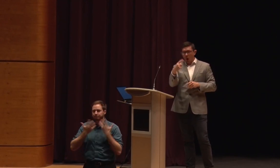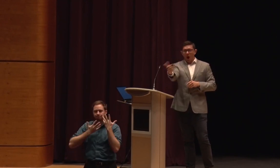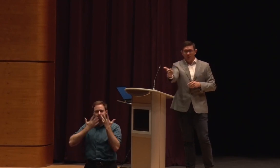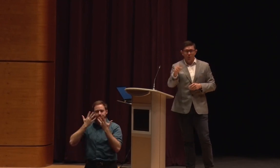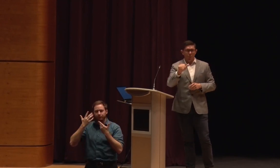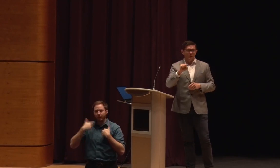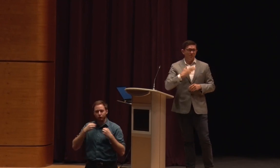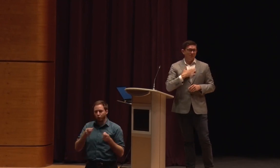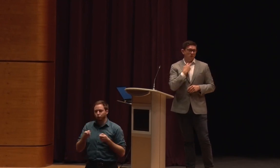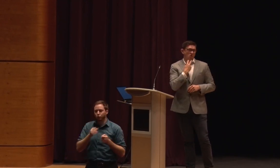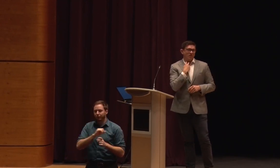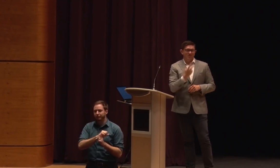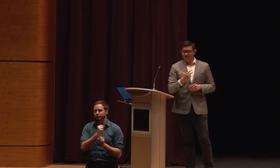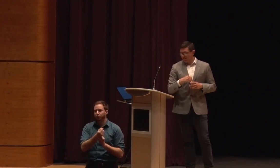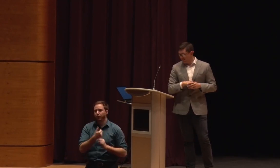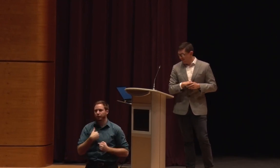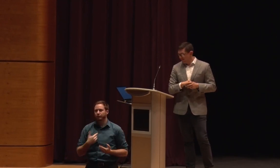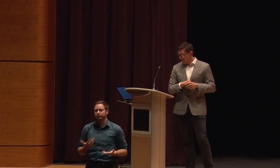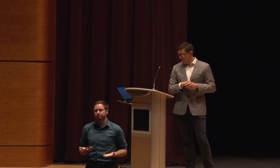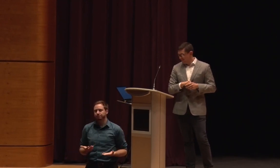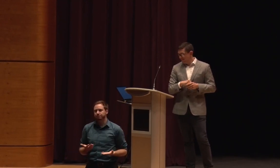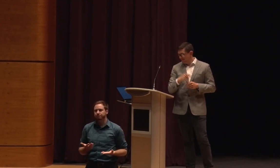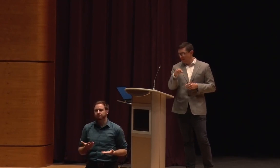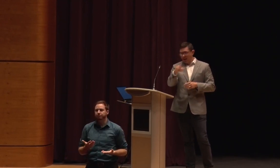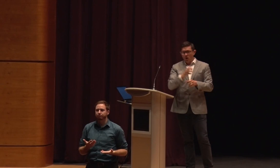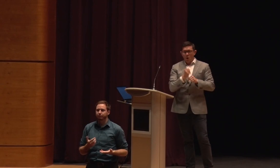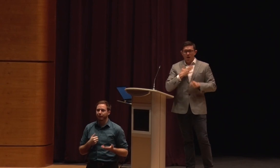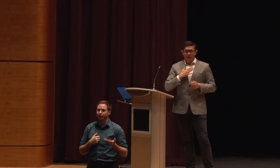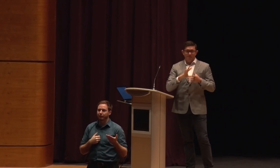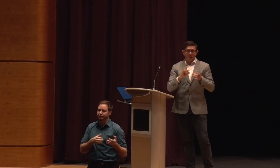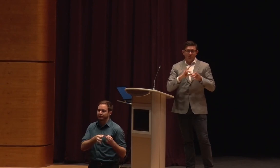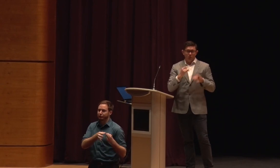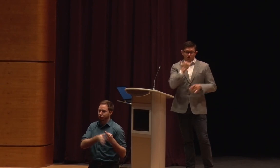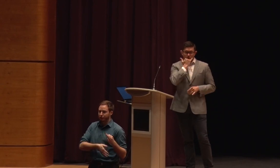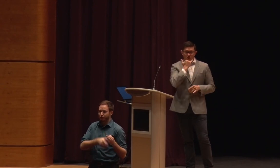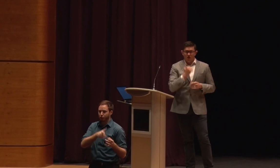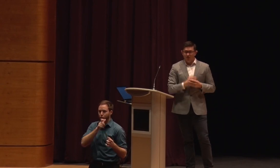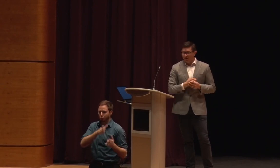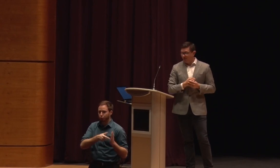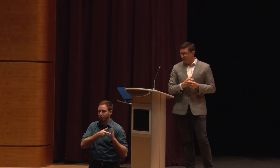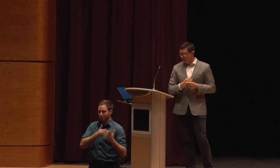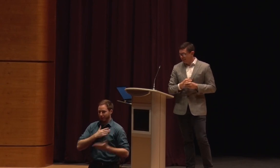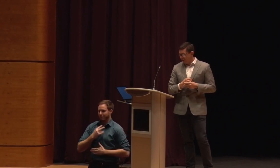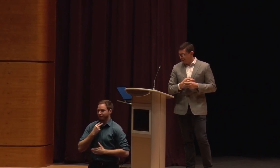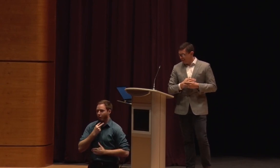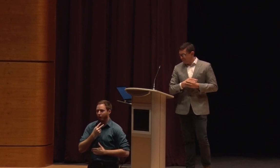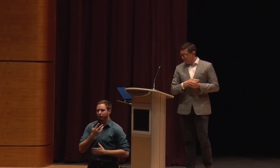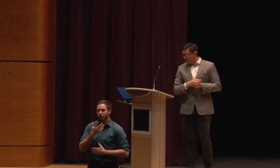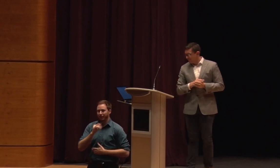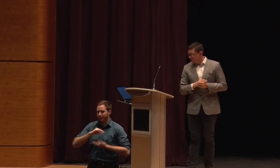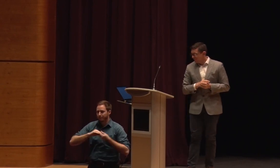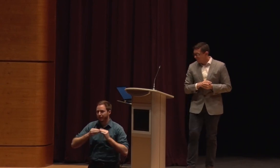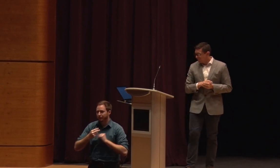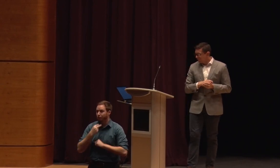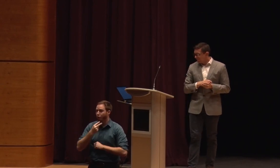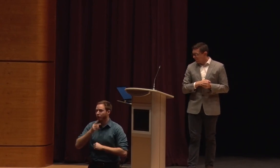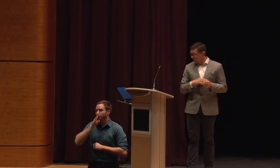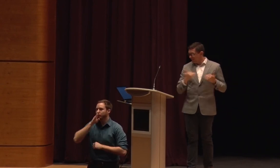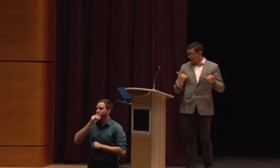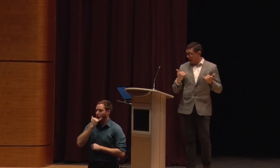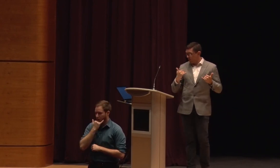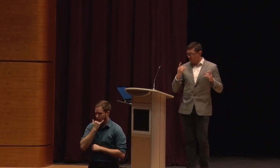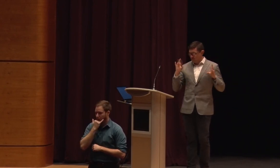control in that situation. You know, if she was my voice, and she had got my message wrong.